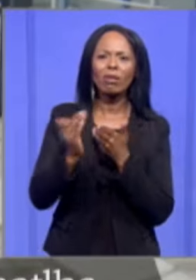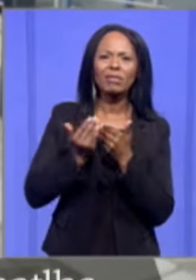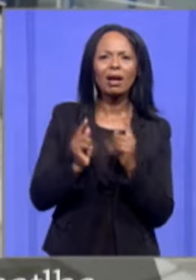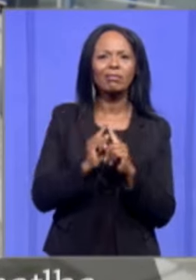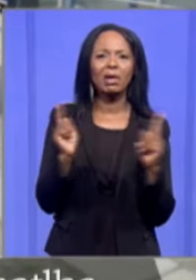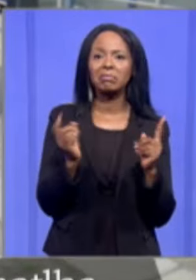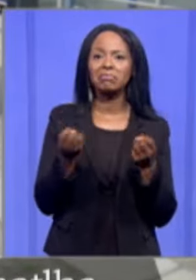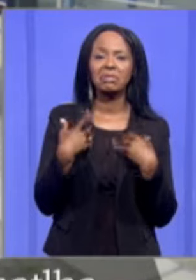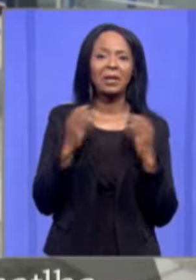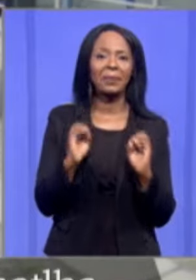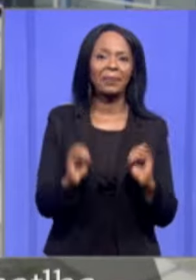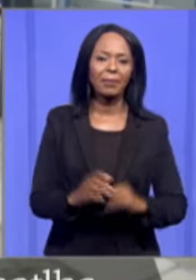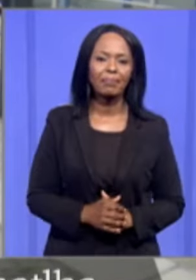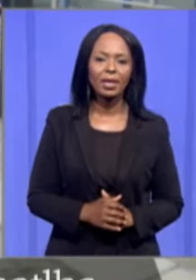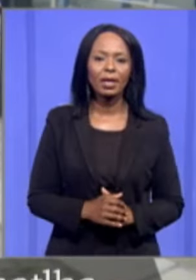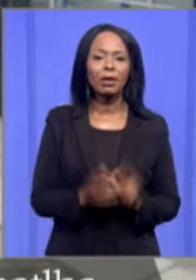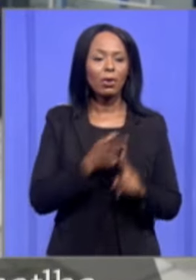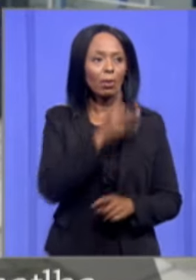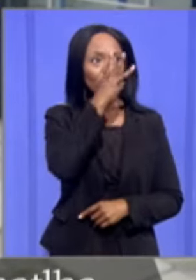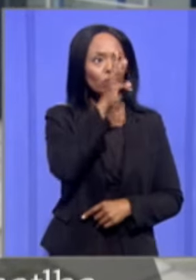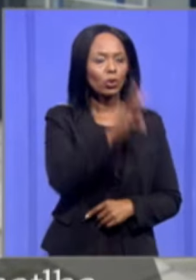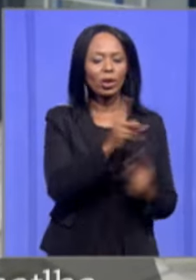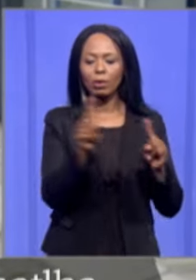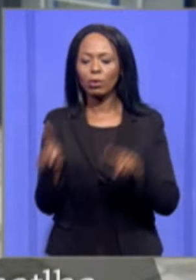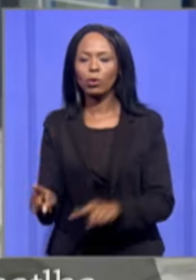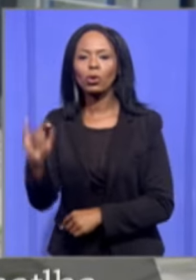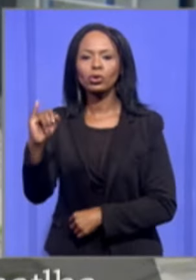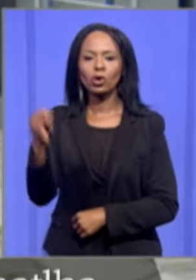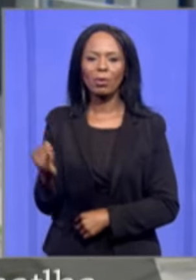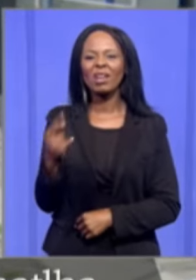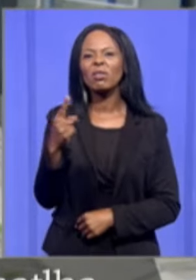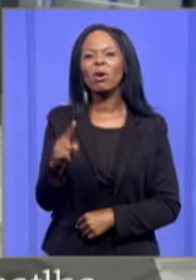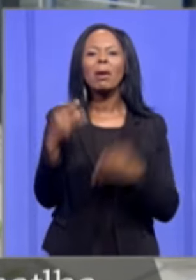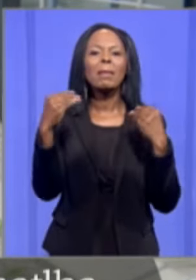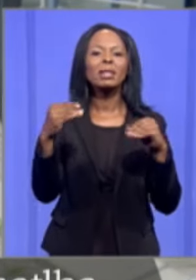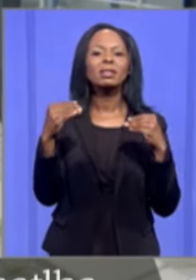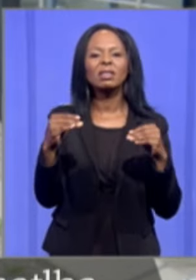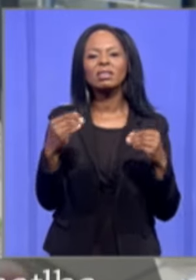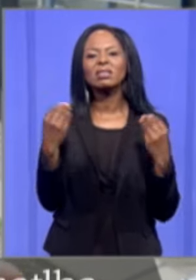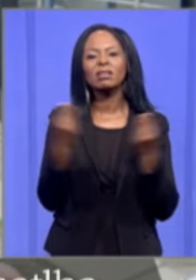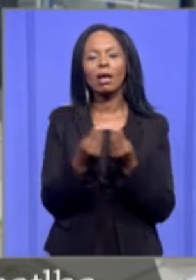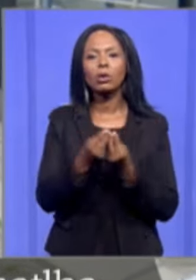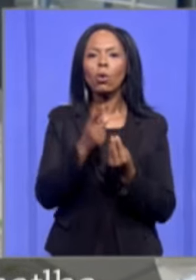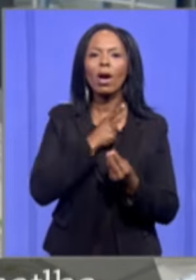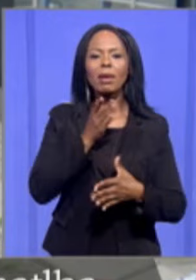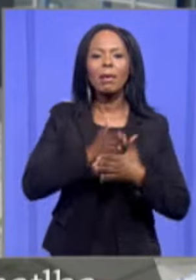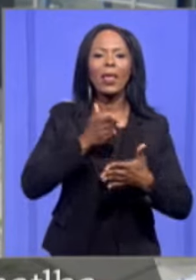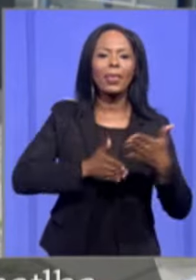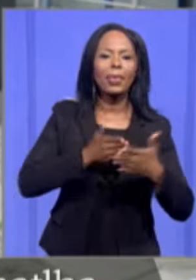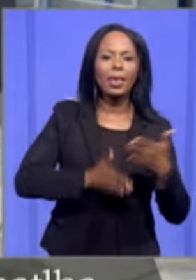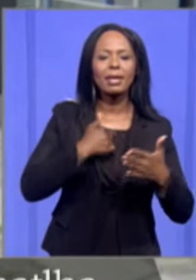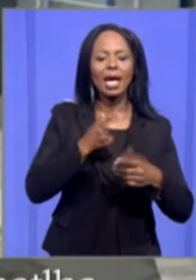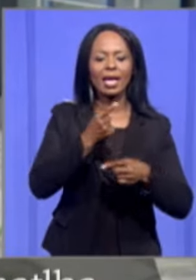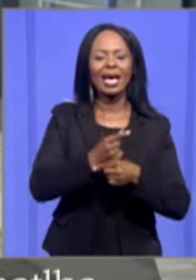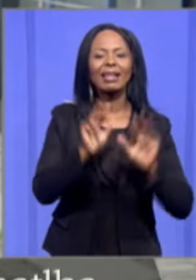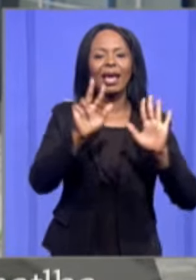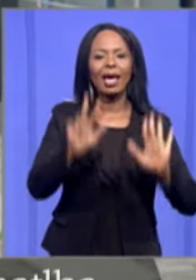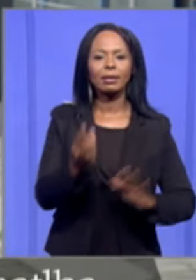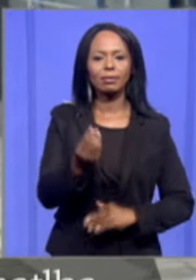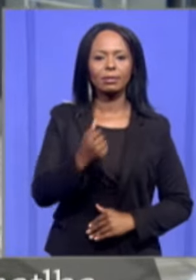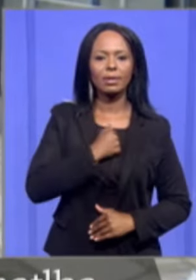I'm relocating from Pretoria to Johannesburg due to business reasons. I don't have a job. So I've got a child in grade 8 that had a school